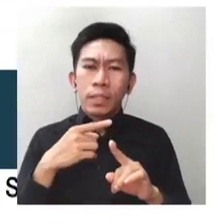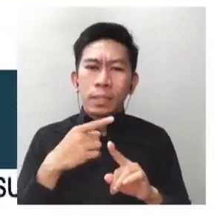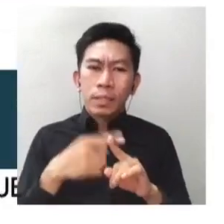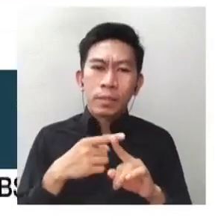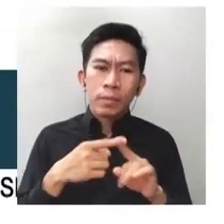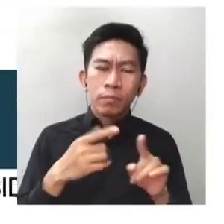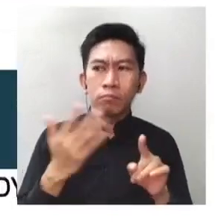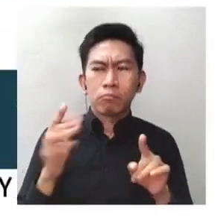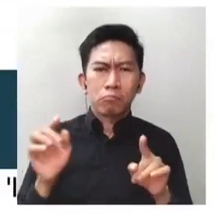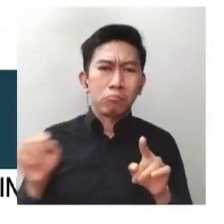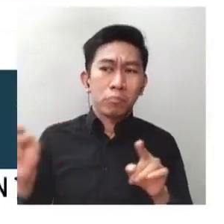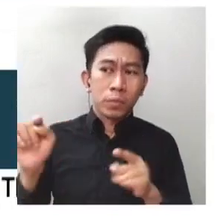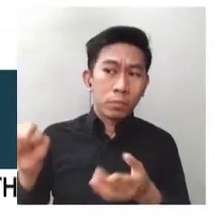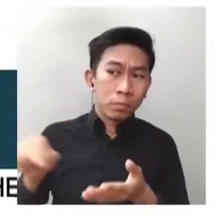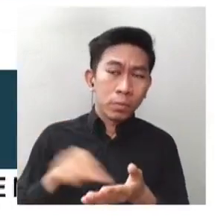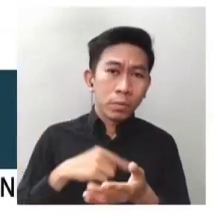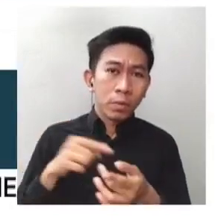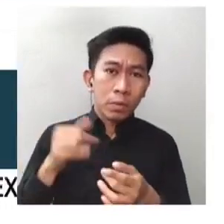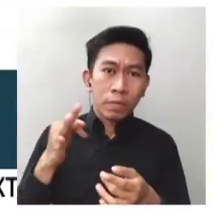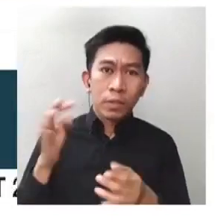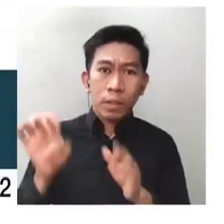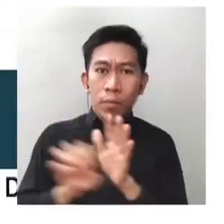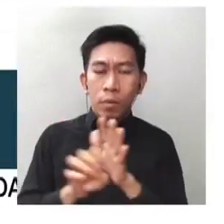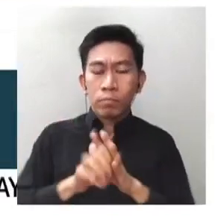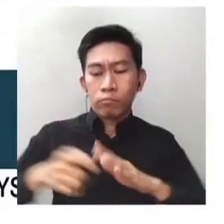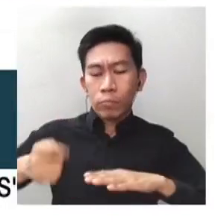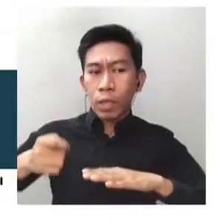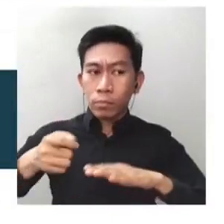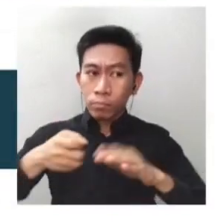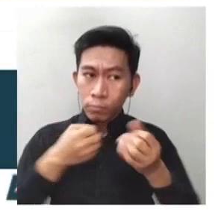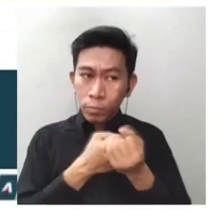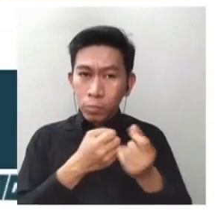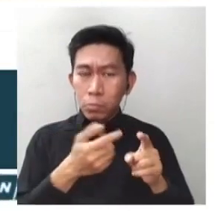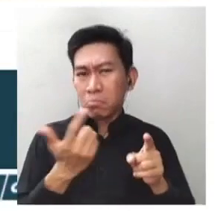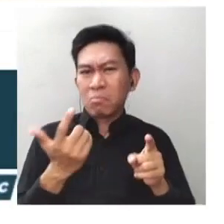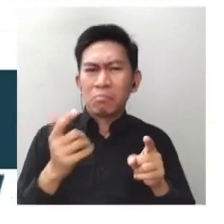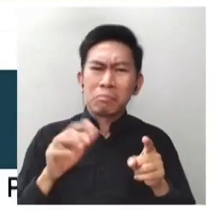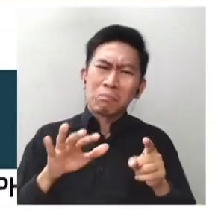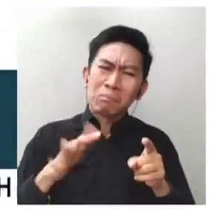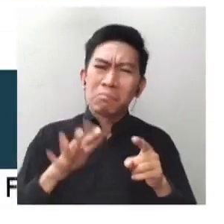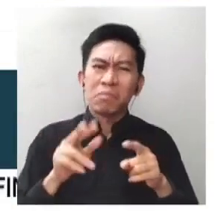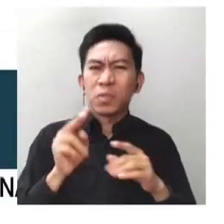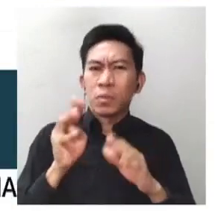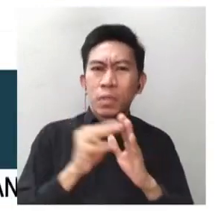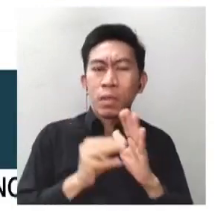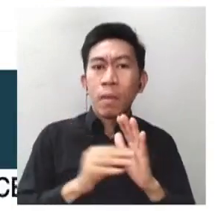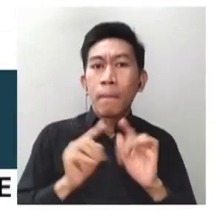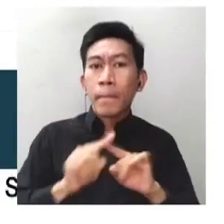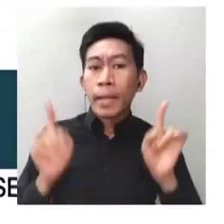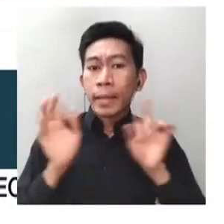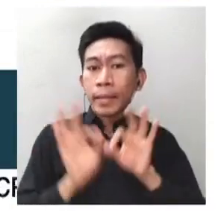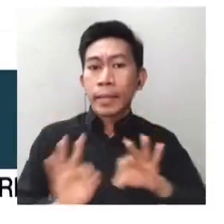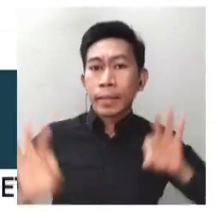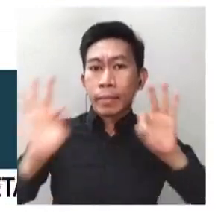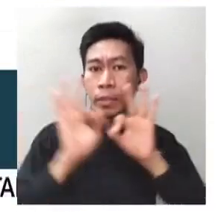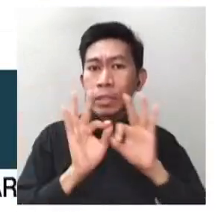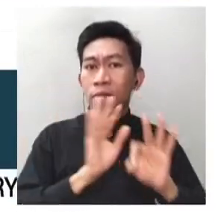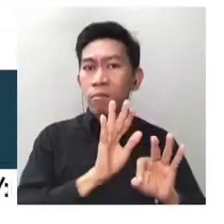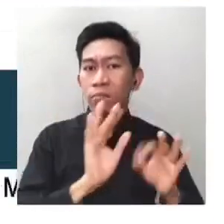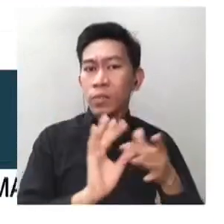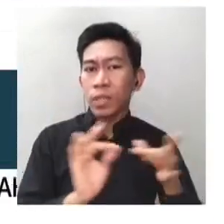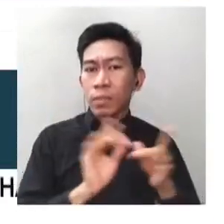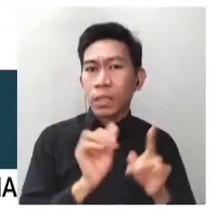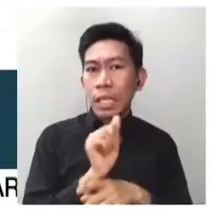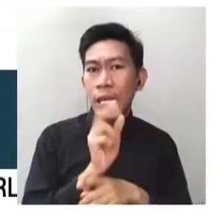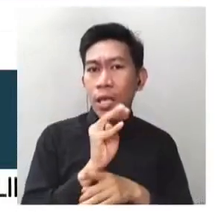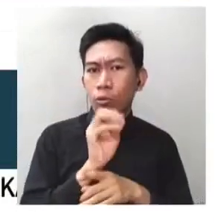who will pay that if a judge rules in our favor. But the very important part of what Atom said this morning also